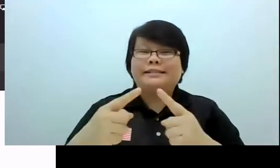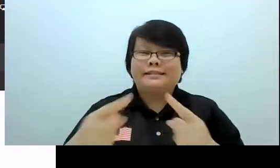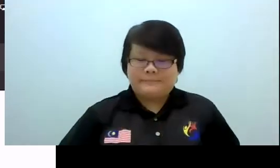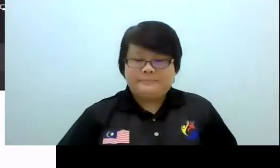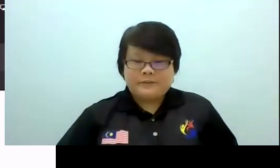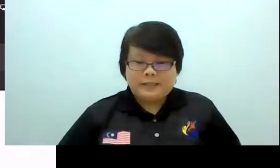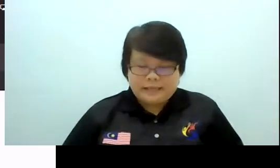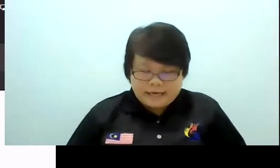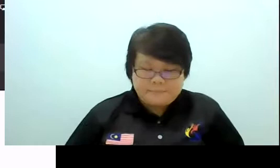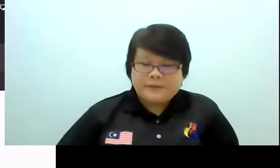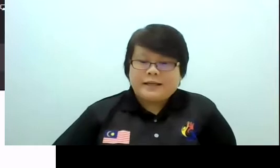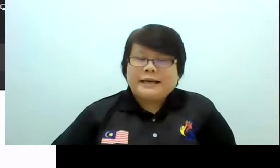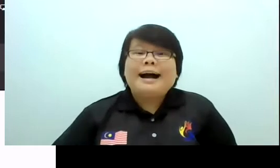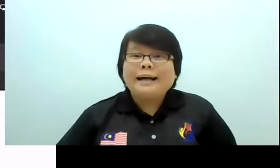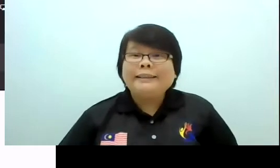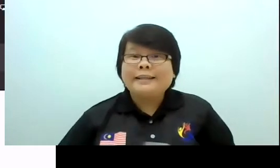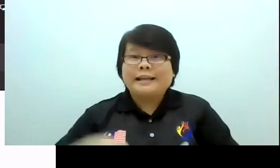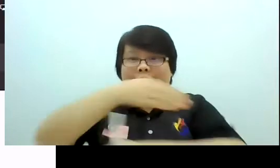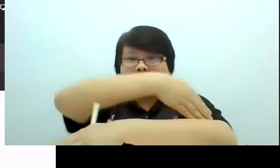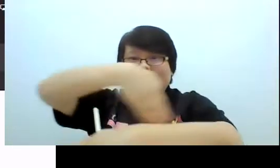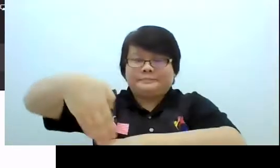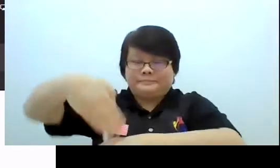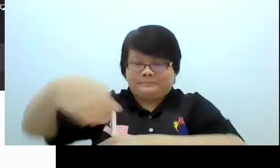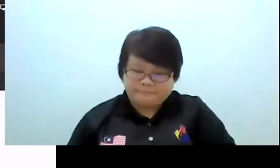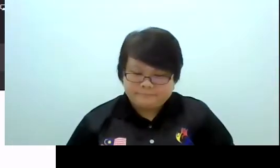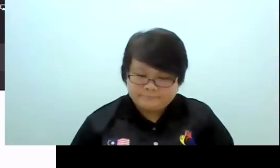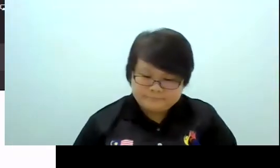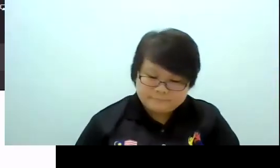correct answer. Okay, underline.